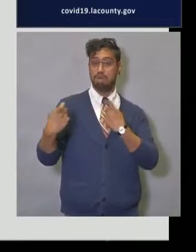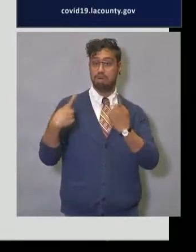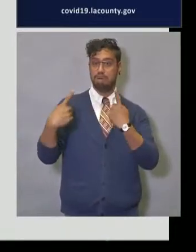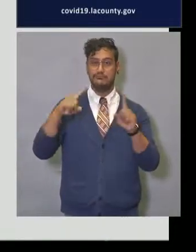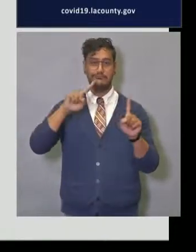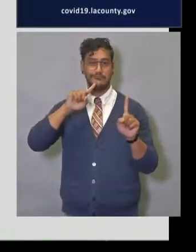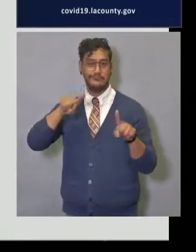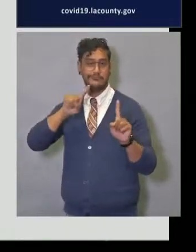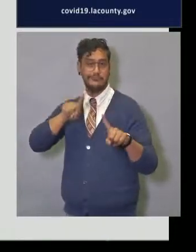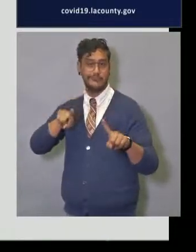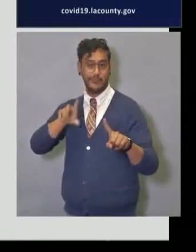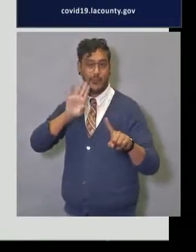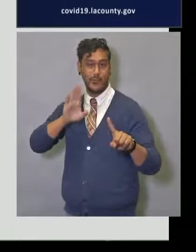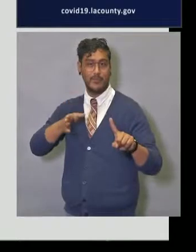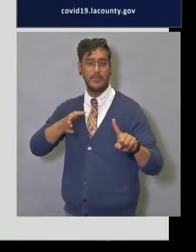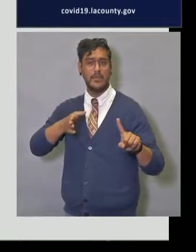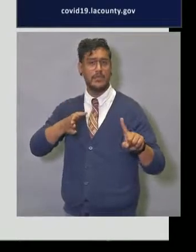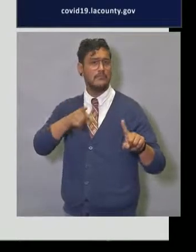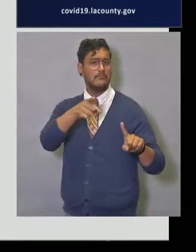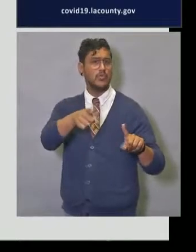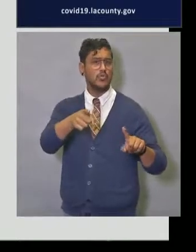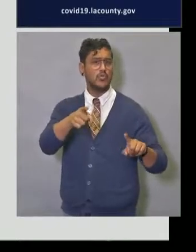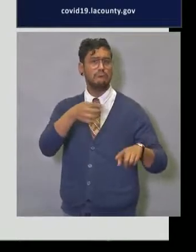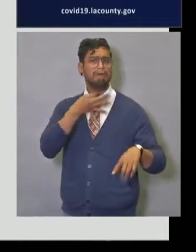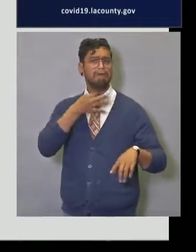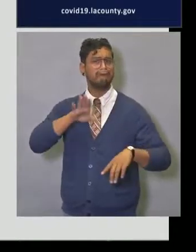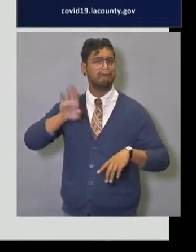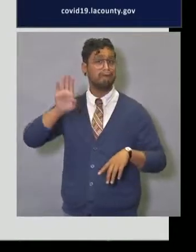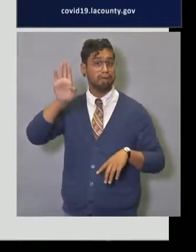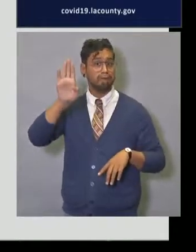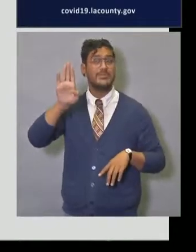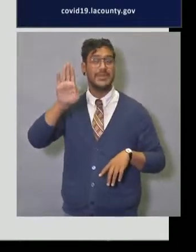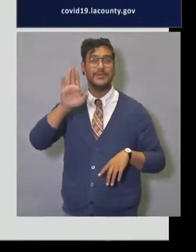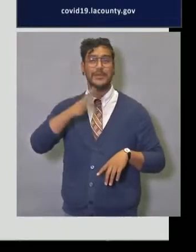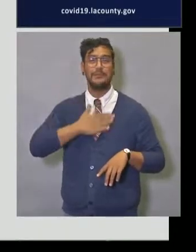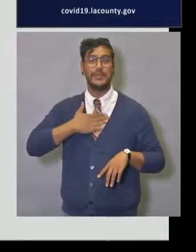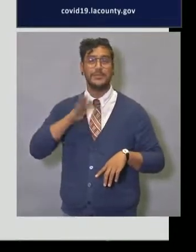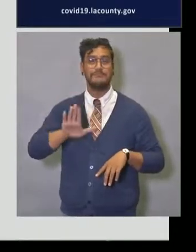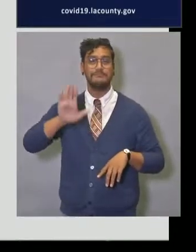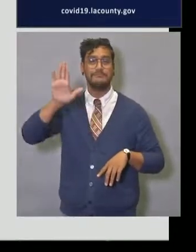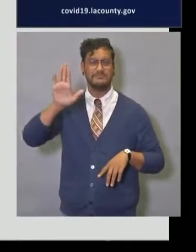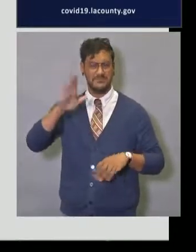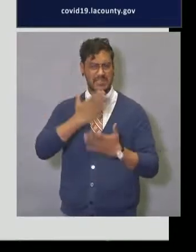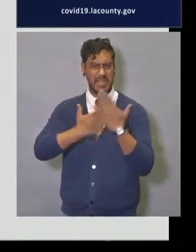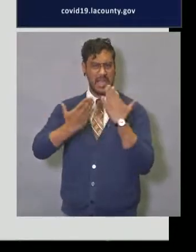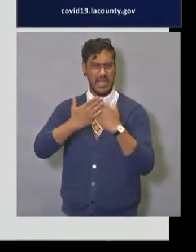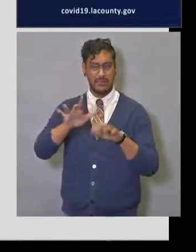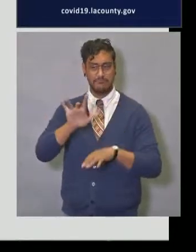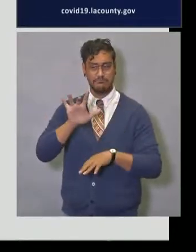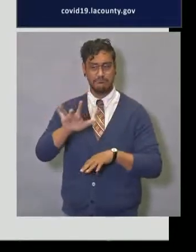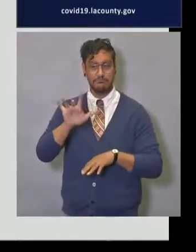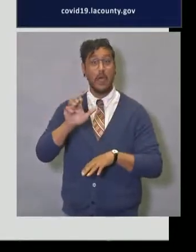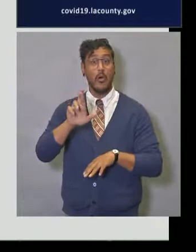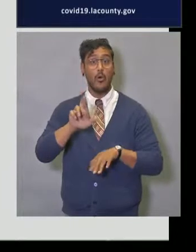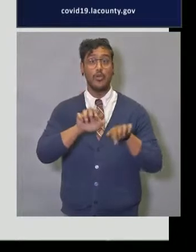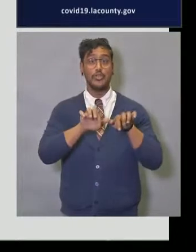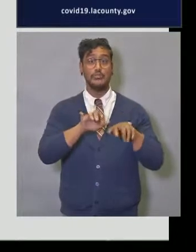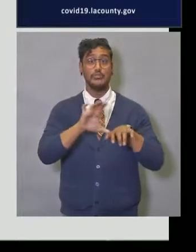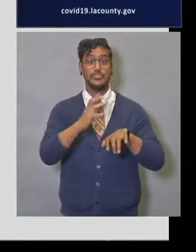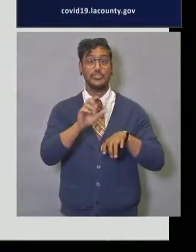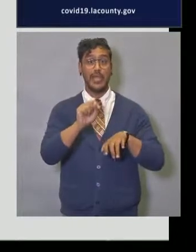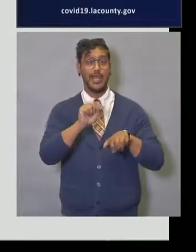session. If you have a question, please raise your hand by clicking on the hand icon or send a chat to the host to be placed in